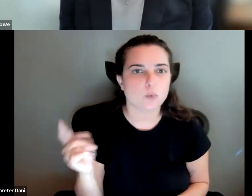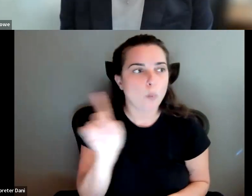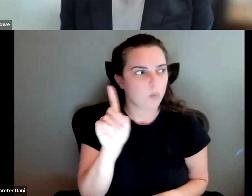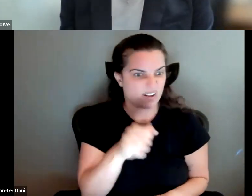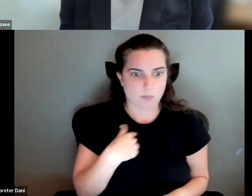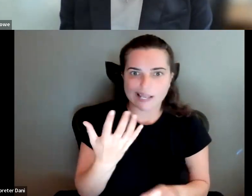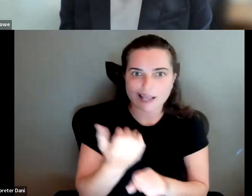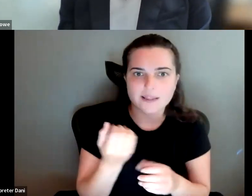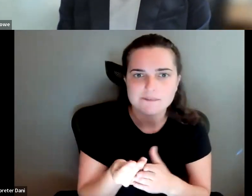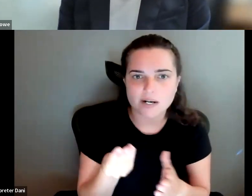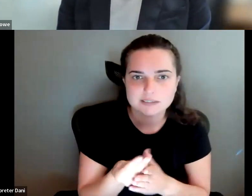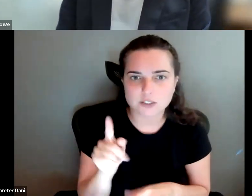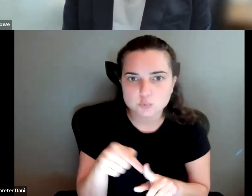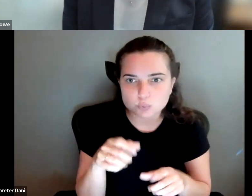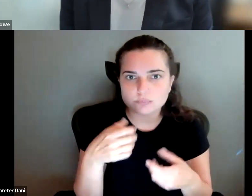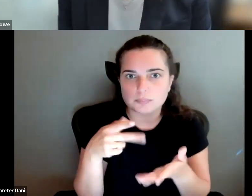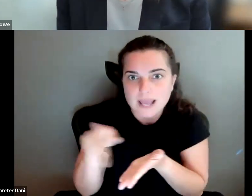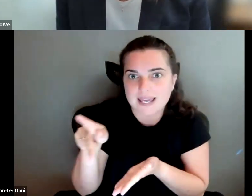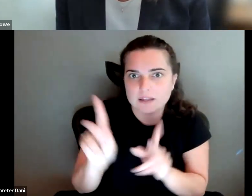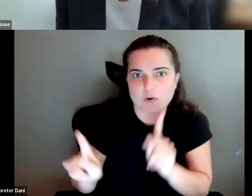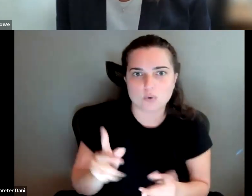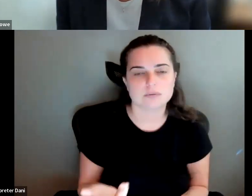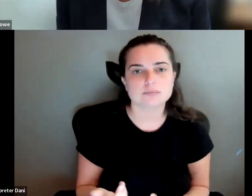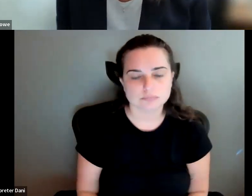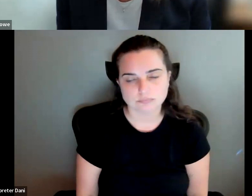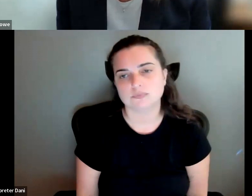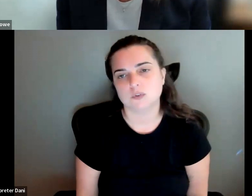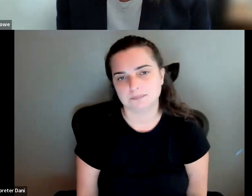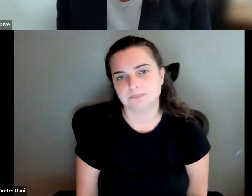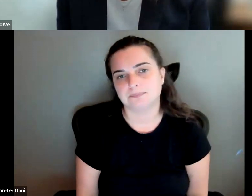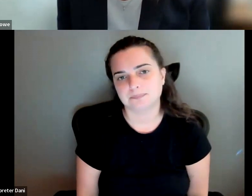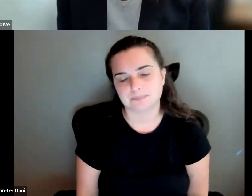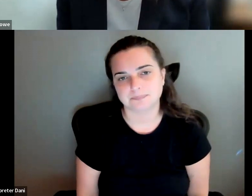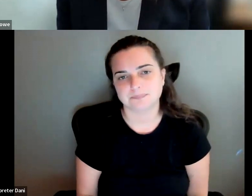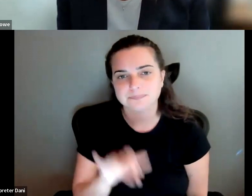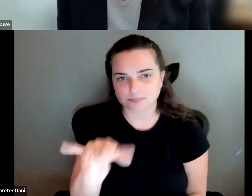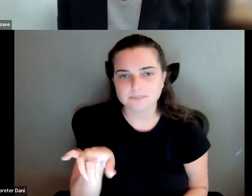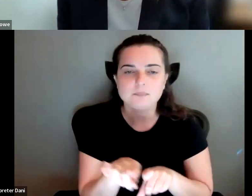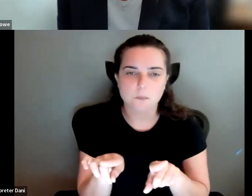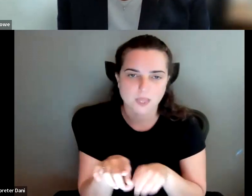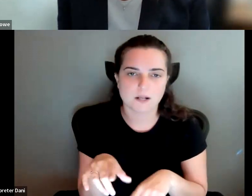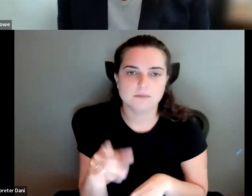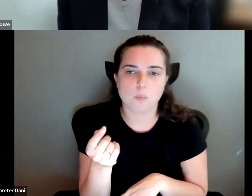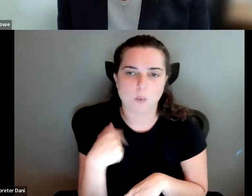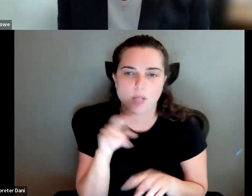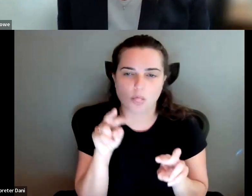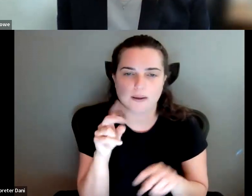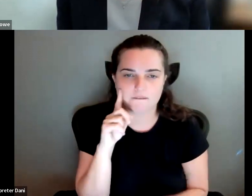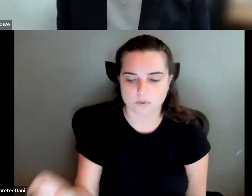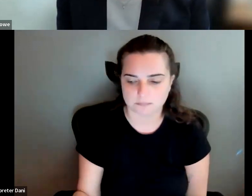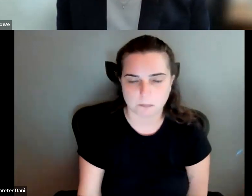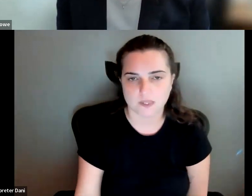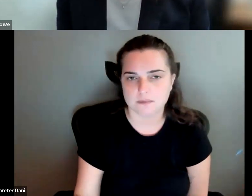funding to pay these folks? So that's also what we're looking for